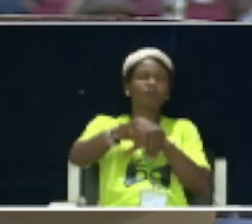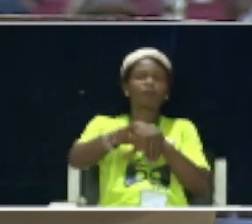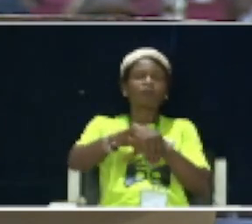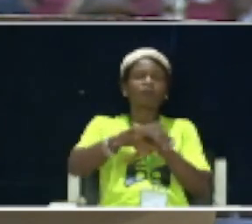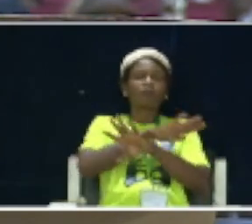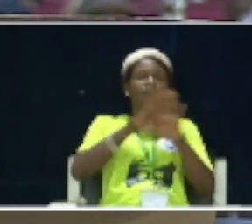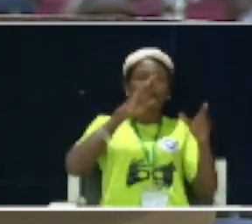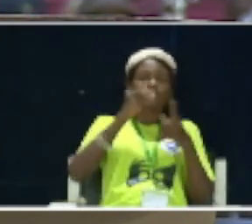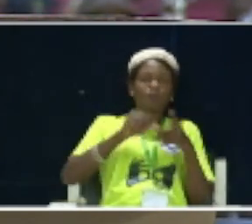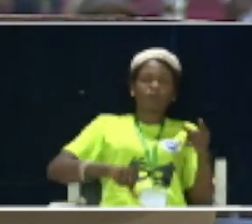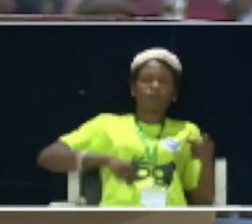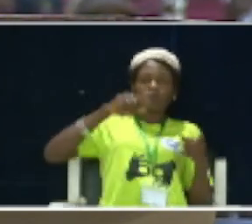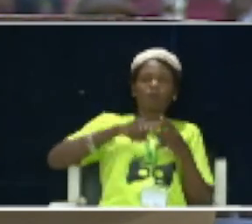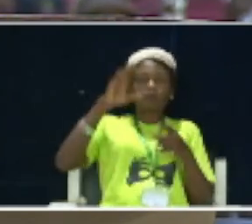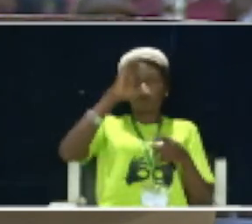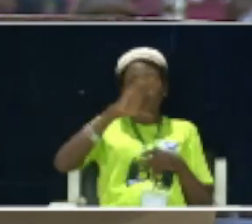Don't be too proud to seek help.